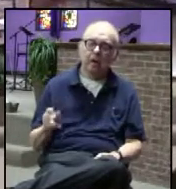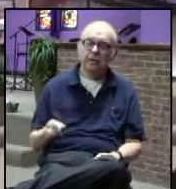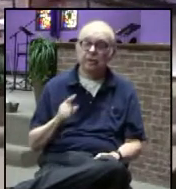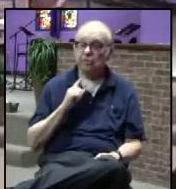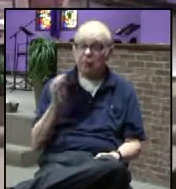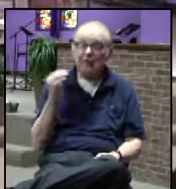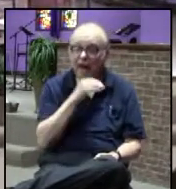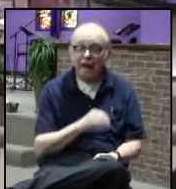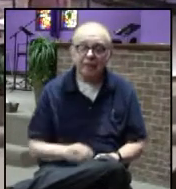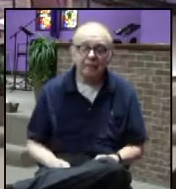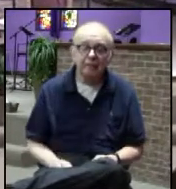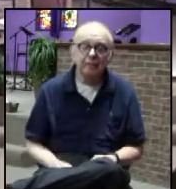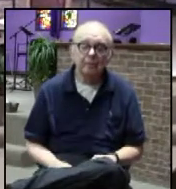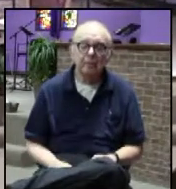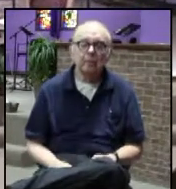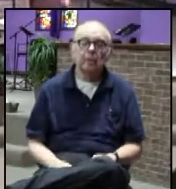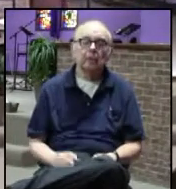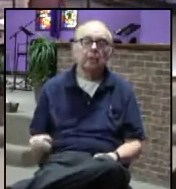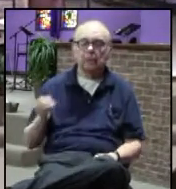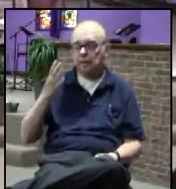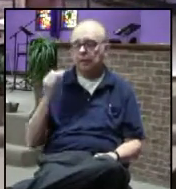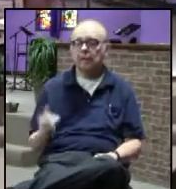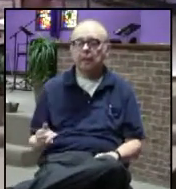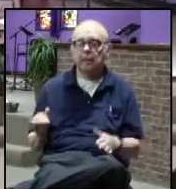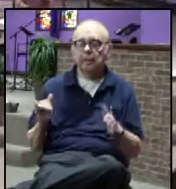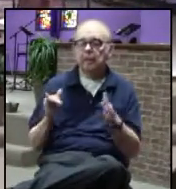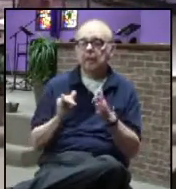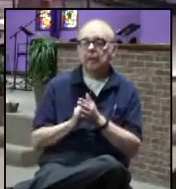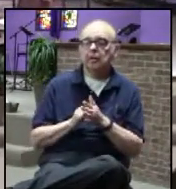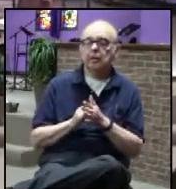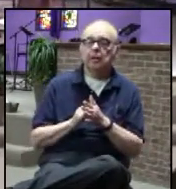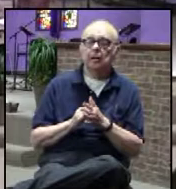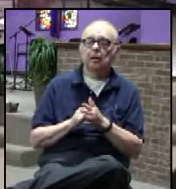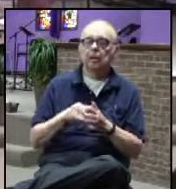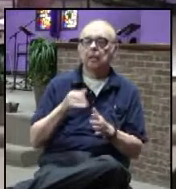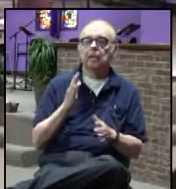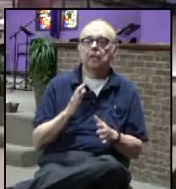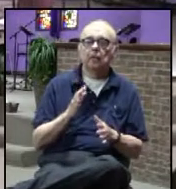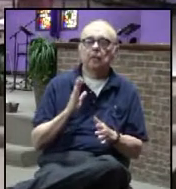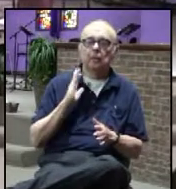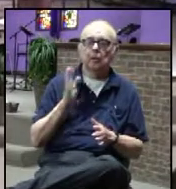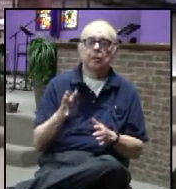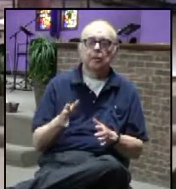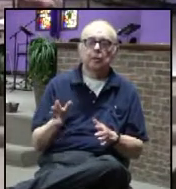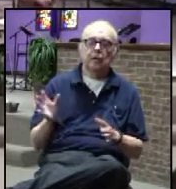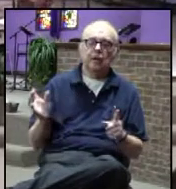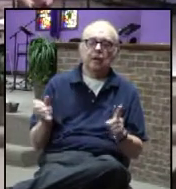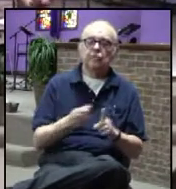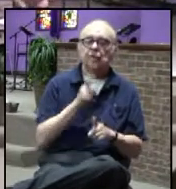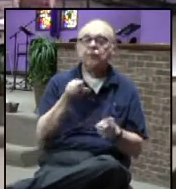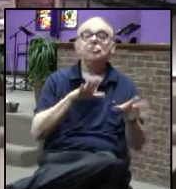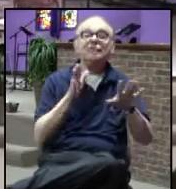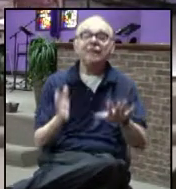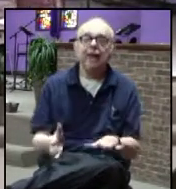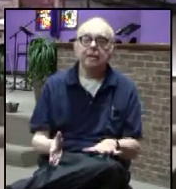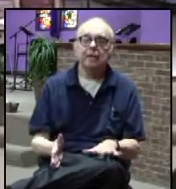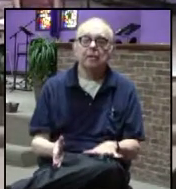lied. And because of that, God is going to strike you